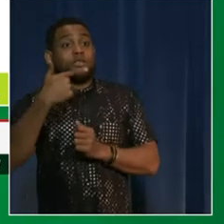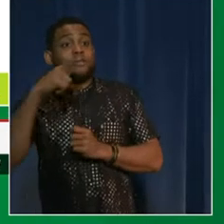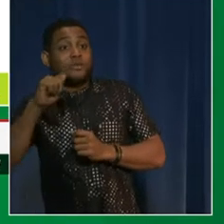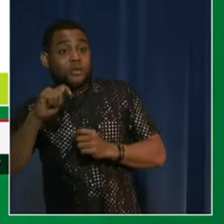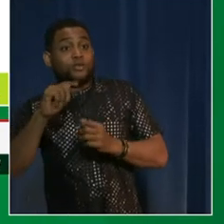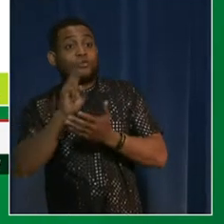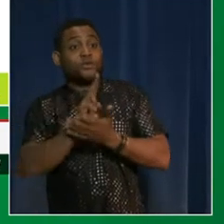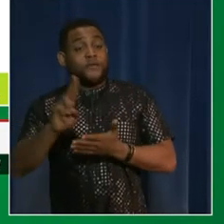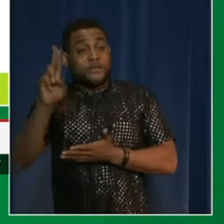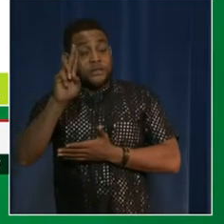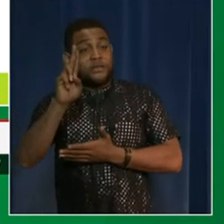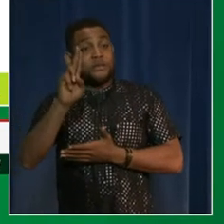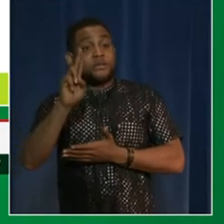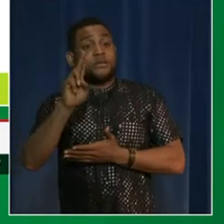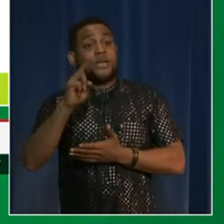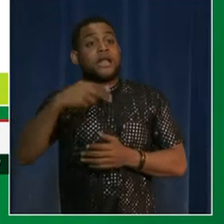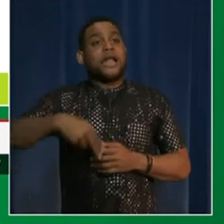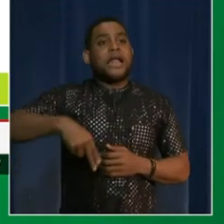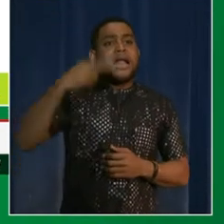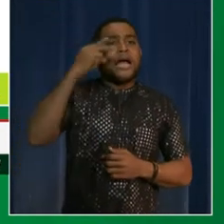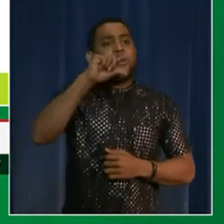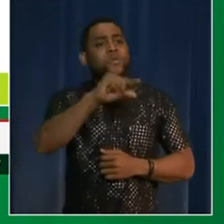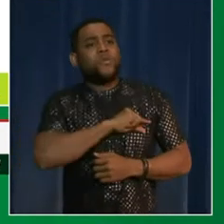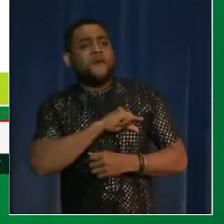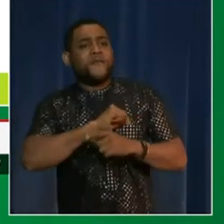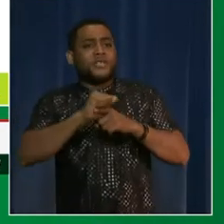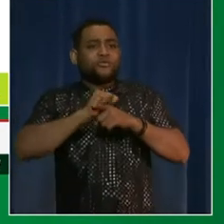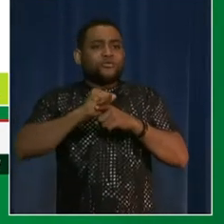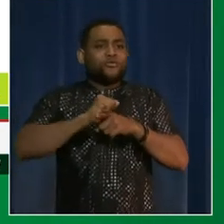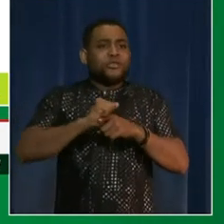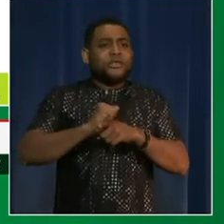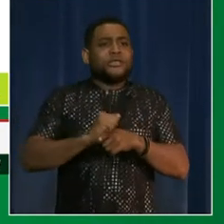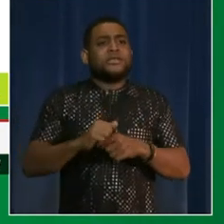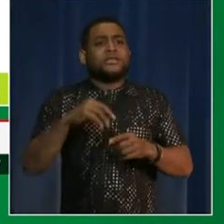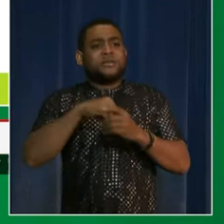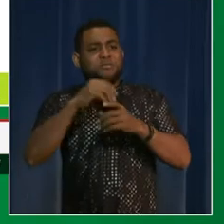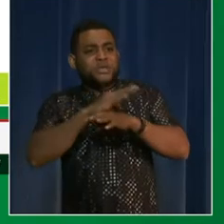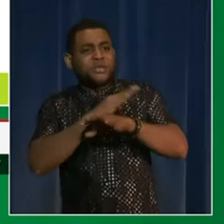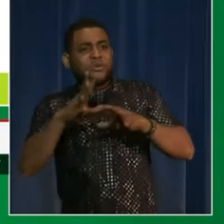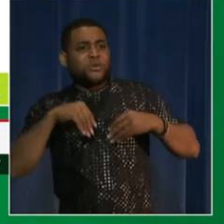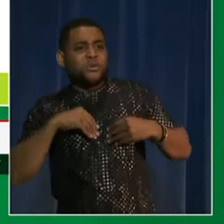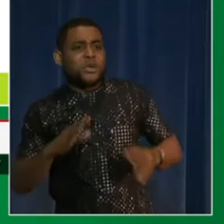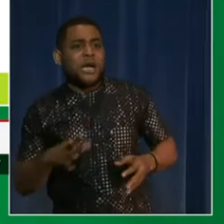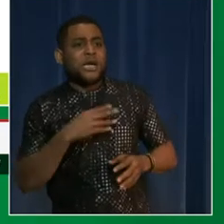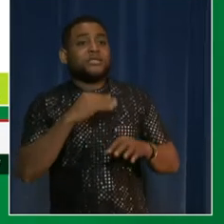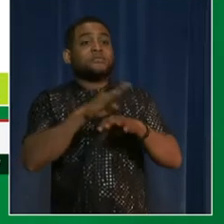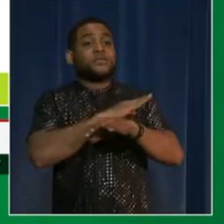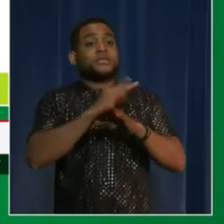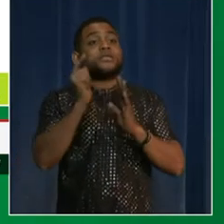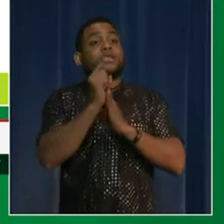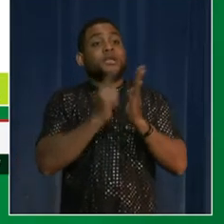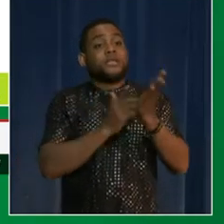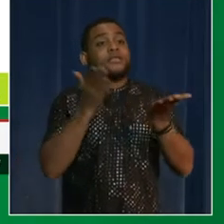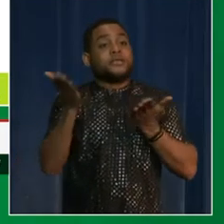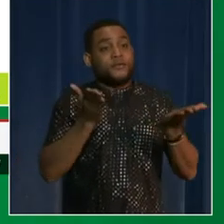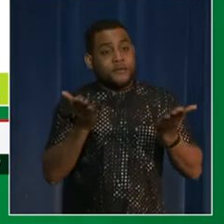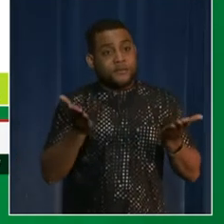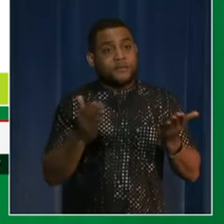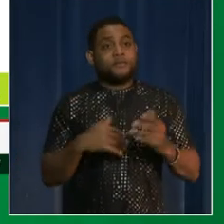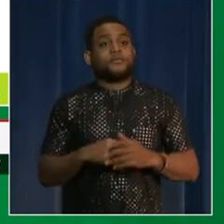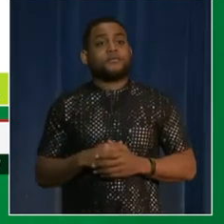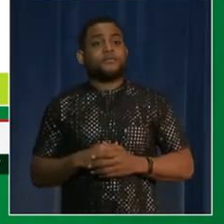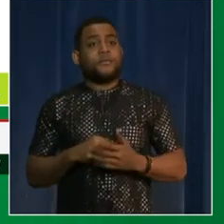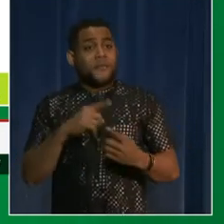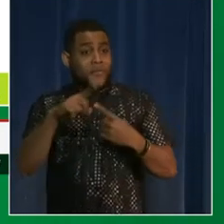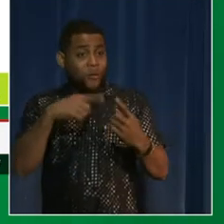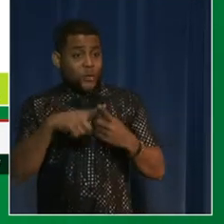University high quality training in entrepreneurship and business and legal services. And then when we created